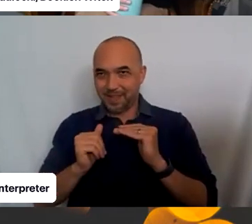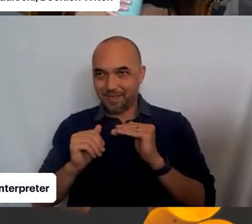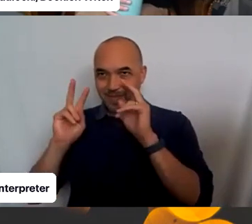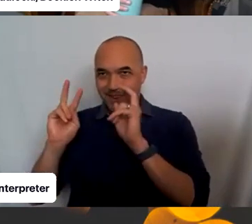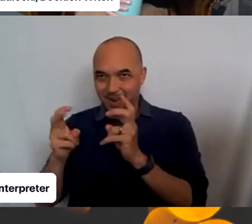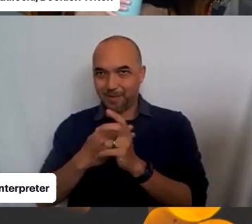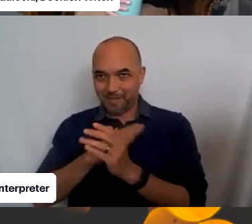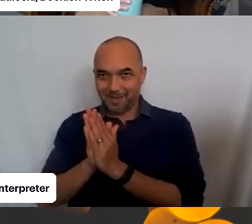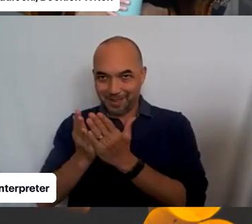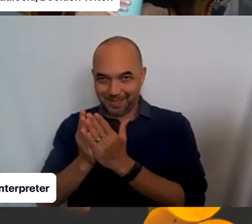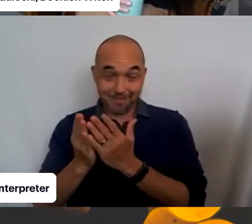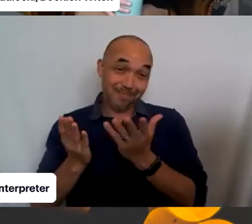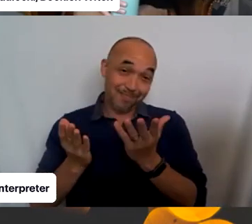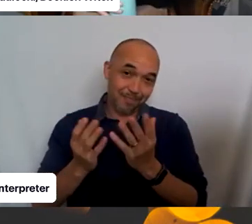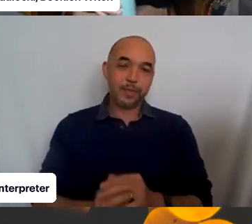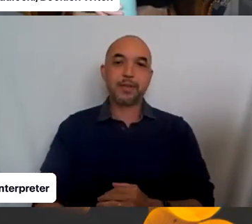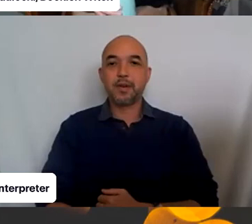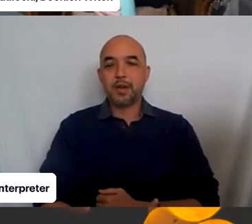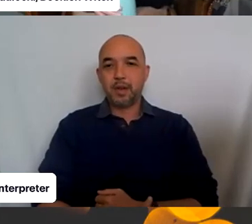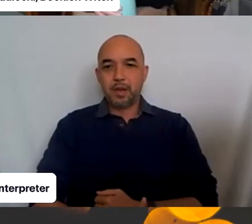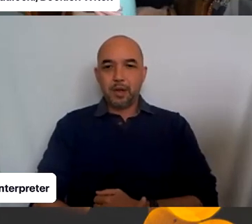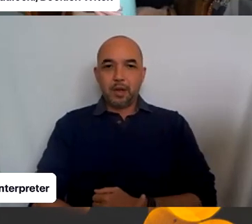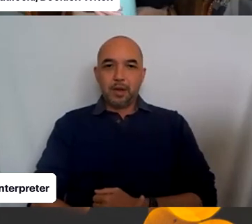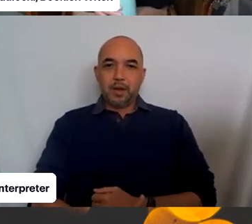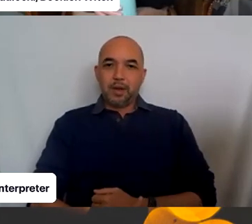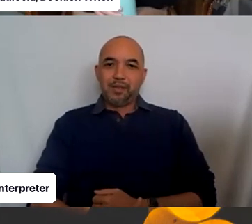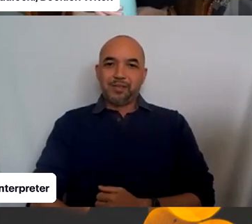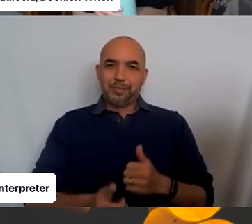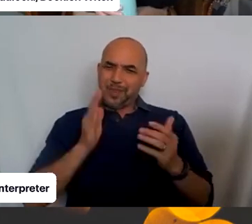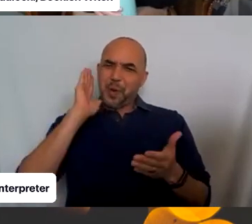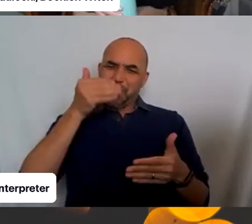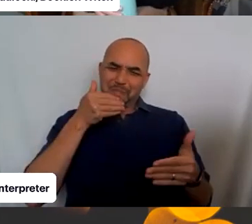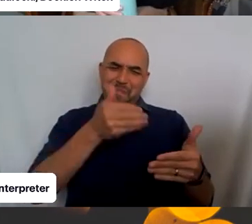me. It'll get there though. You just watch.